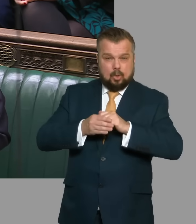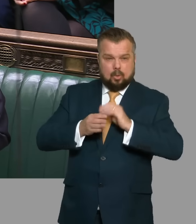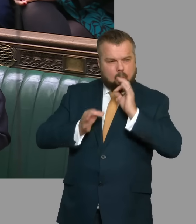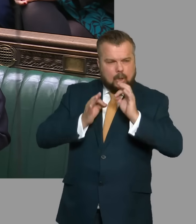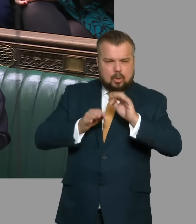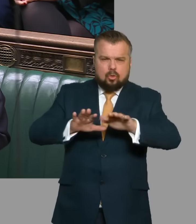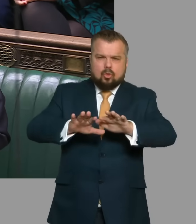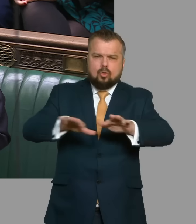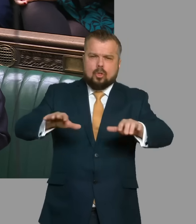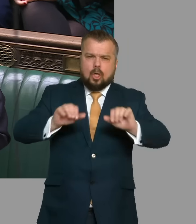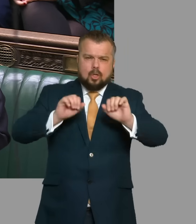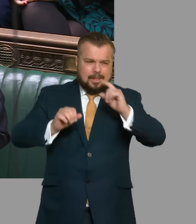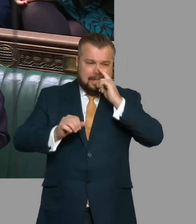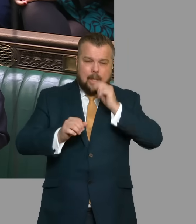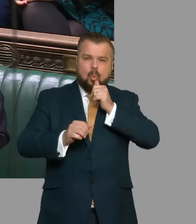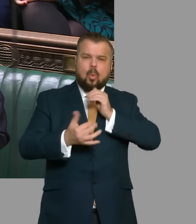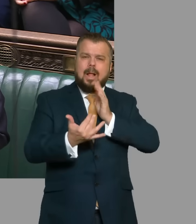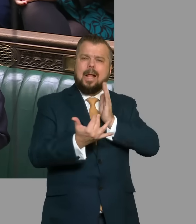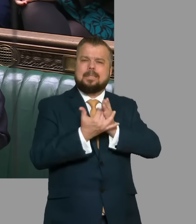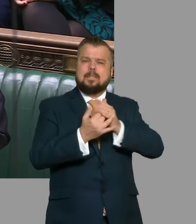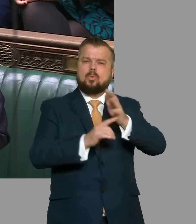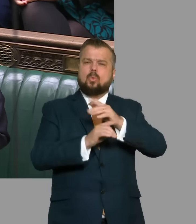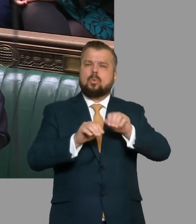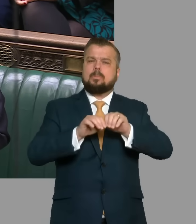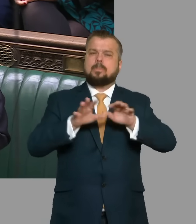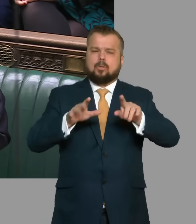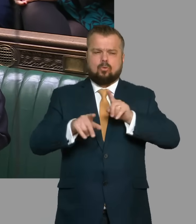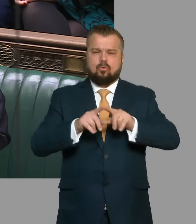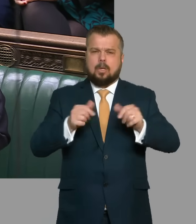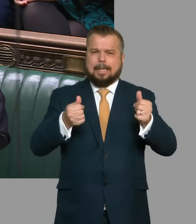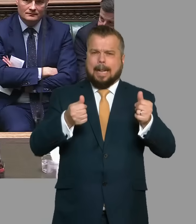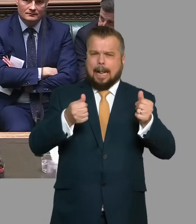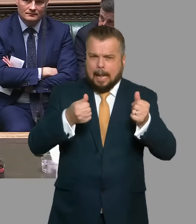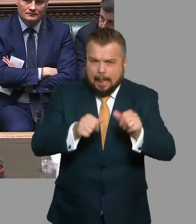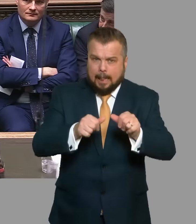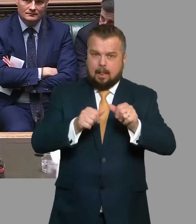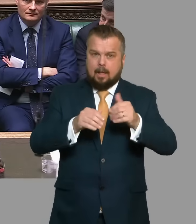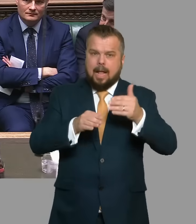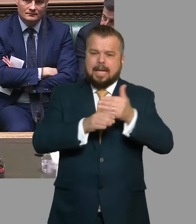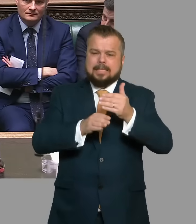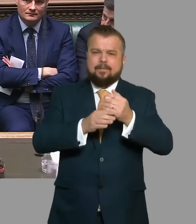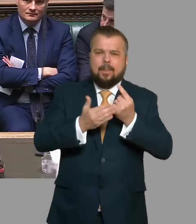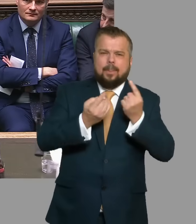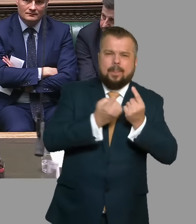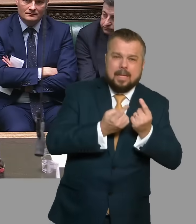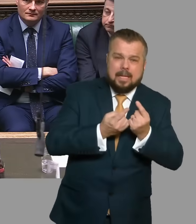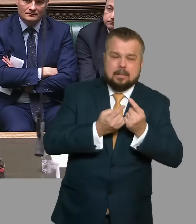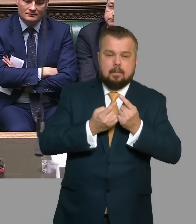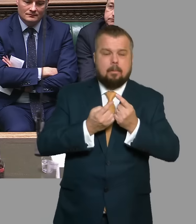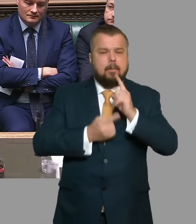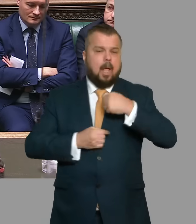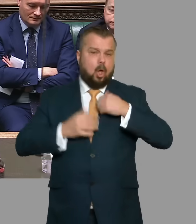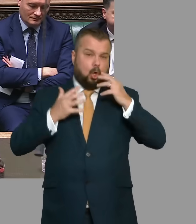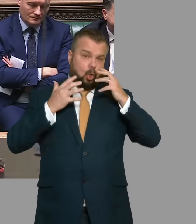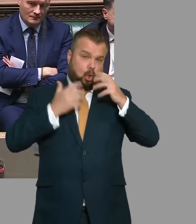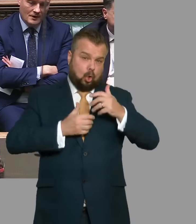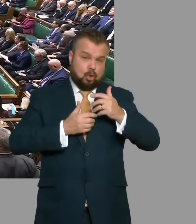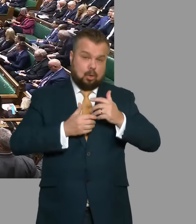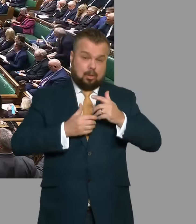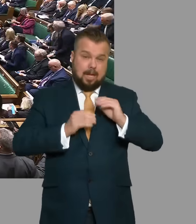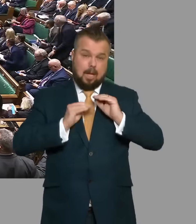of 5. So we'll look at all of those issues and make sure that Ofsted checks enforcement of bans during